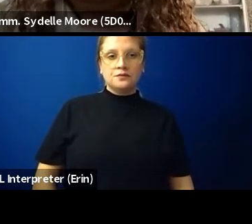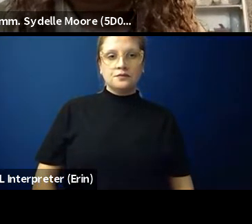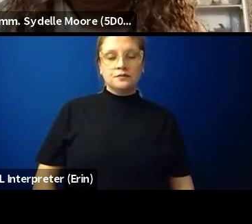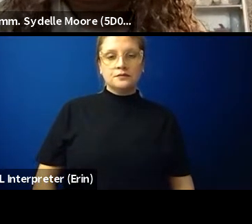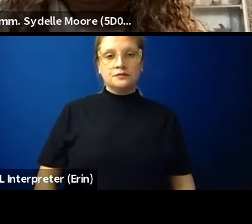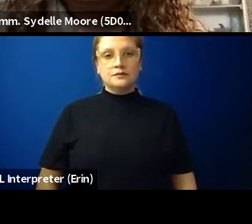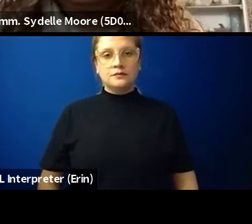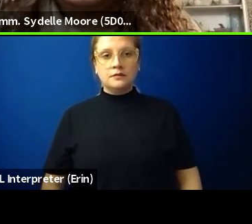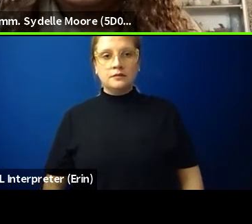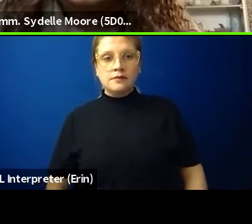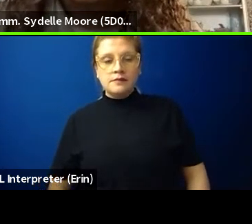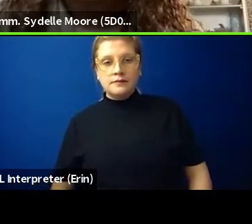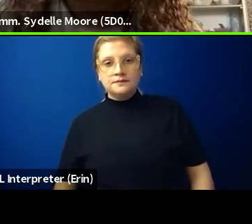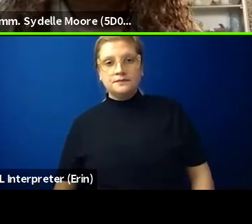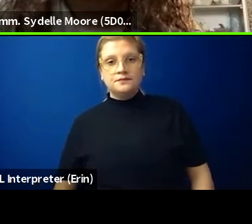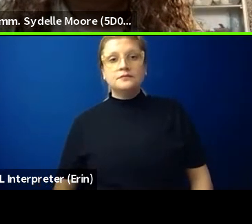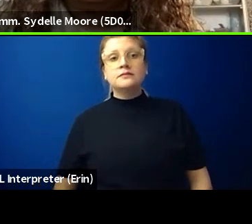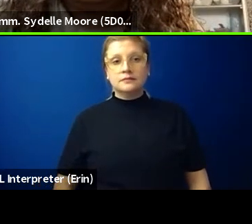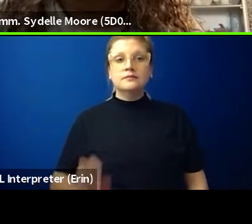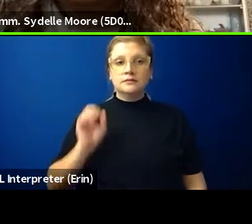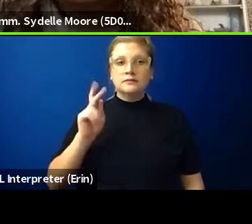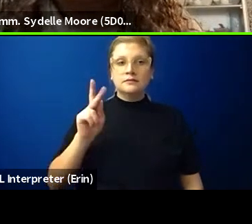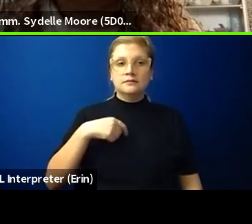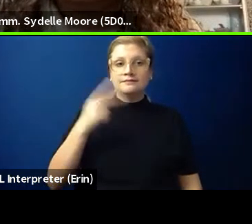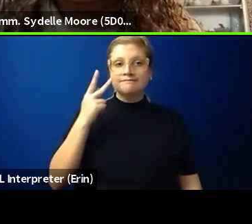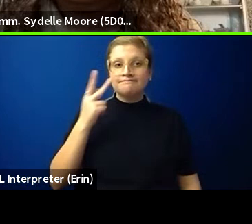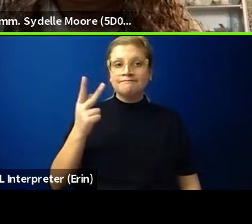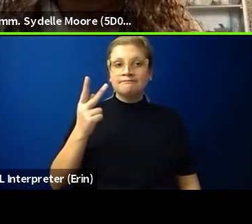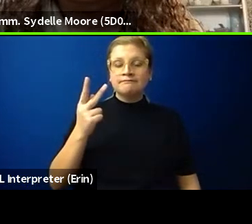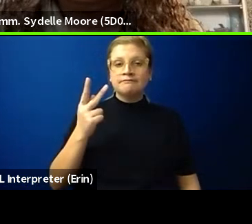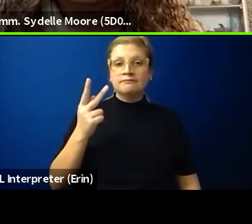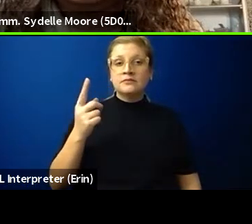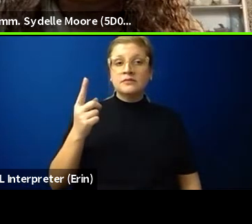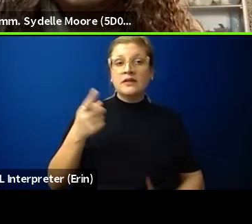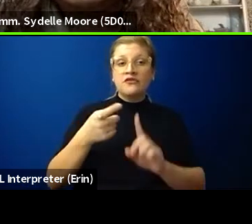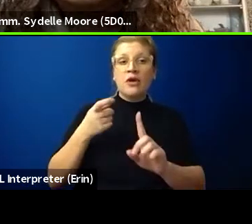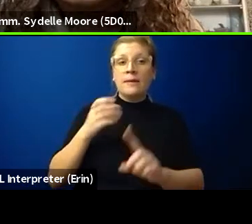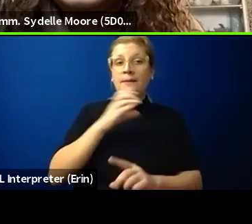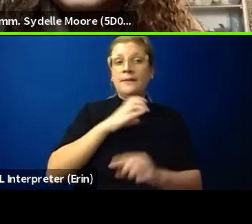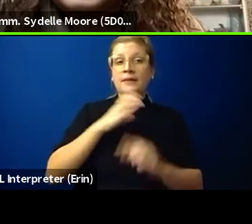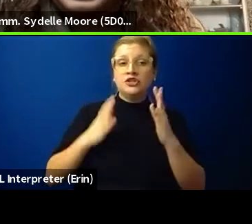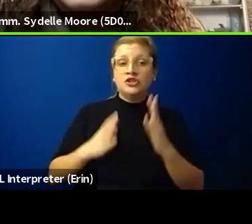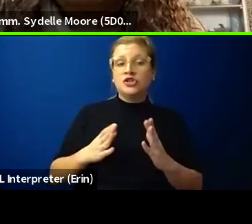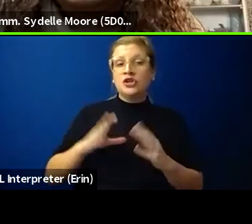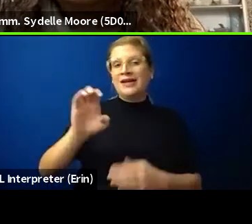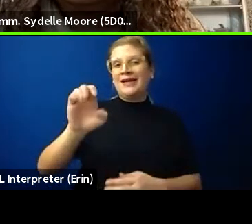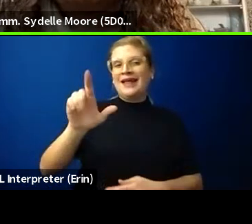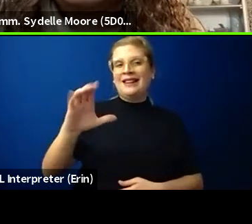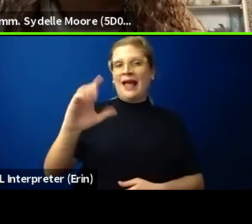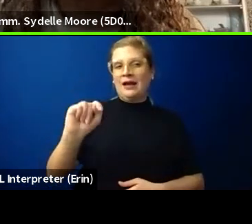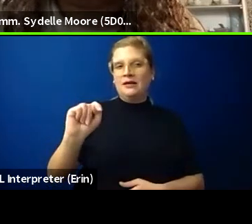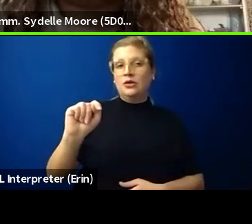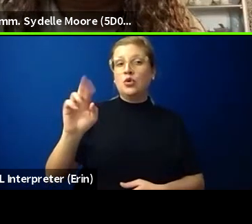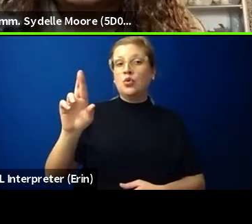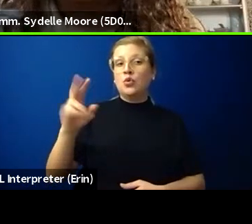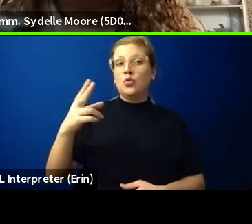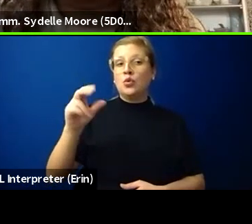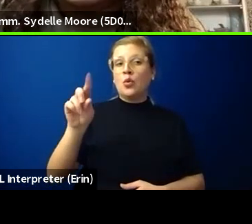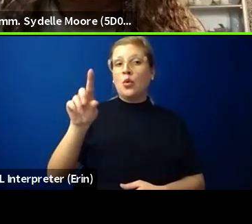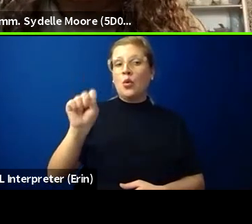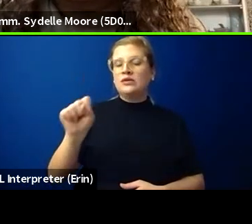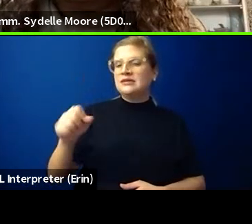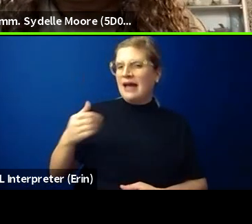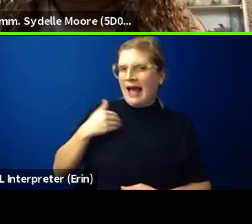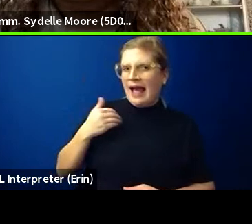see. Okay. From Commissioner-elect Rhodes, I have questions about protesting